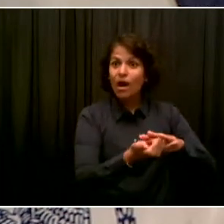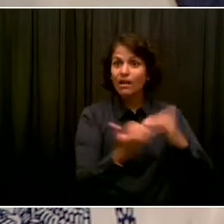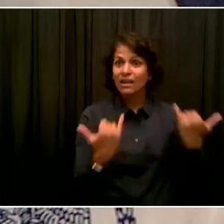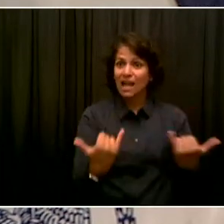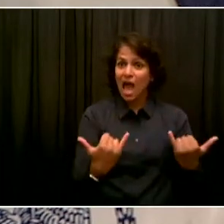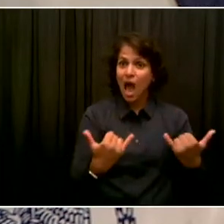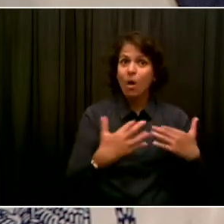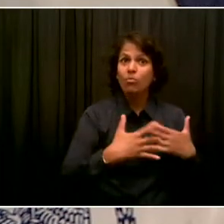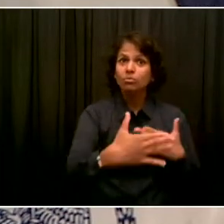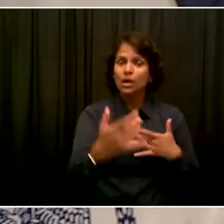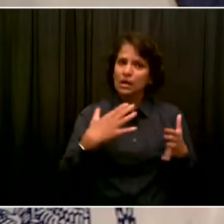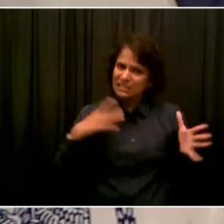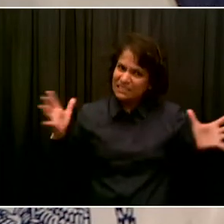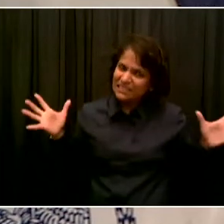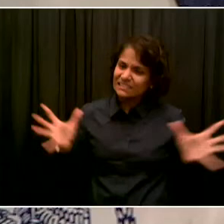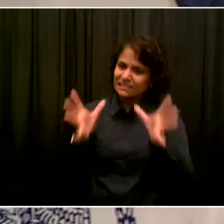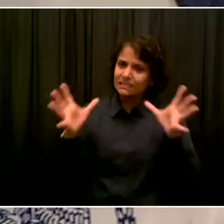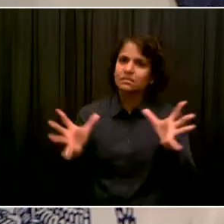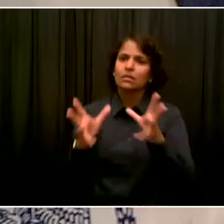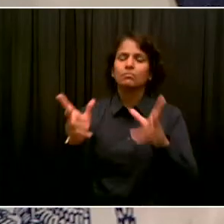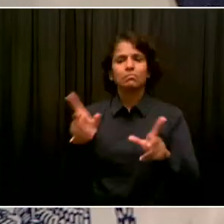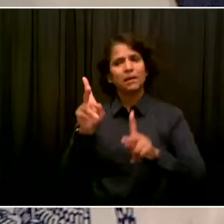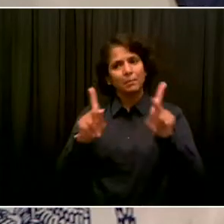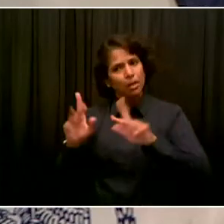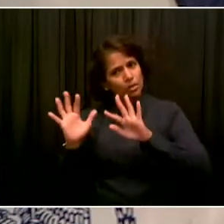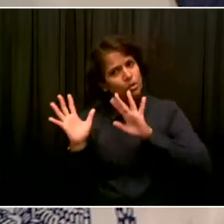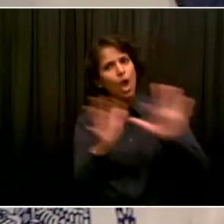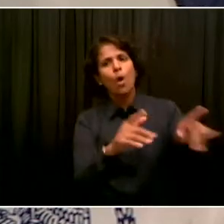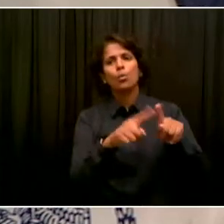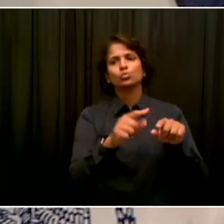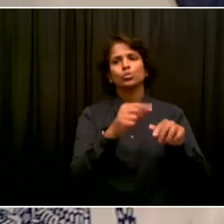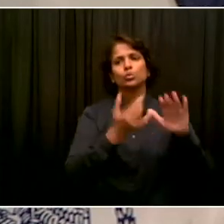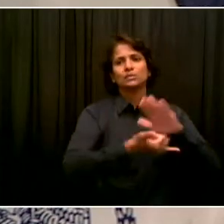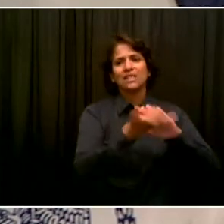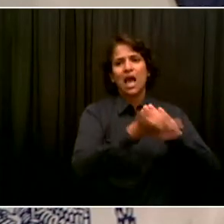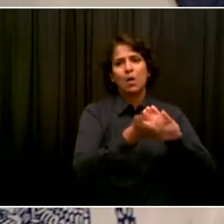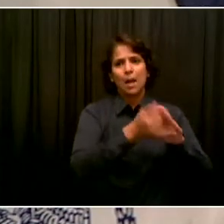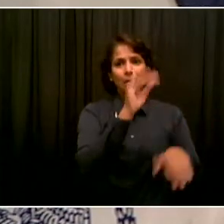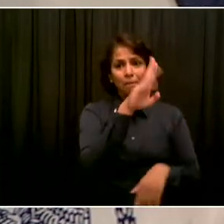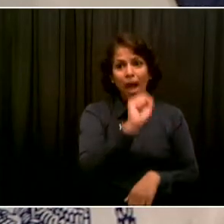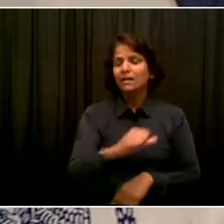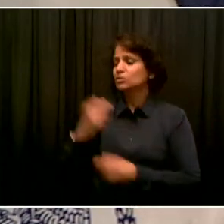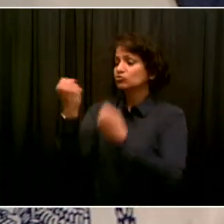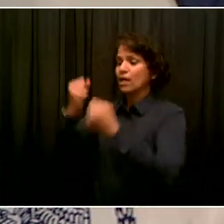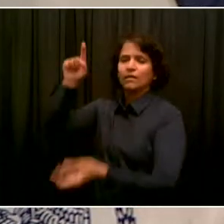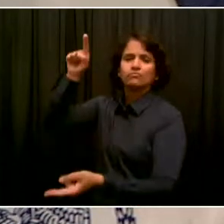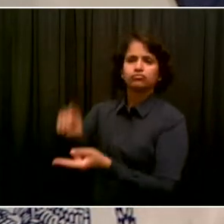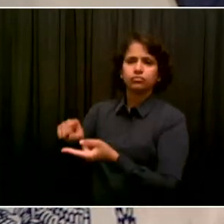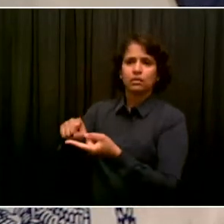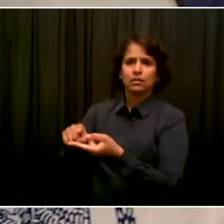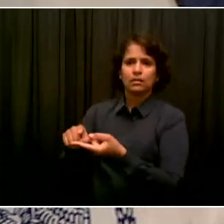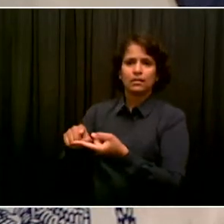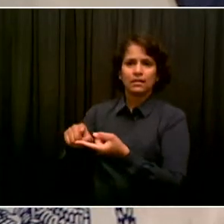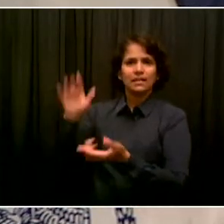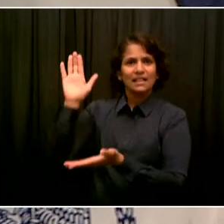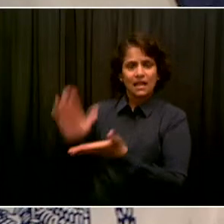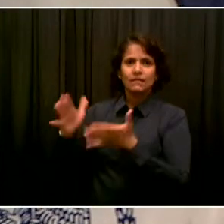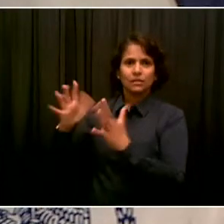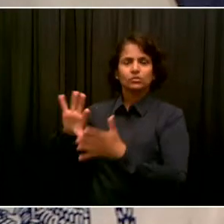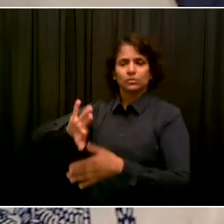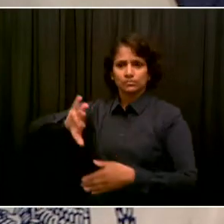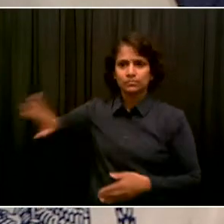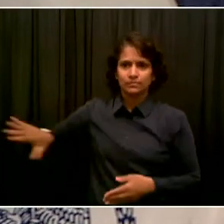name it, bikes, out of cars. That is the number one thing we need to do to restore the progress